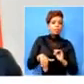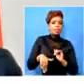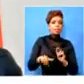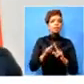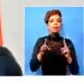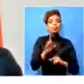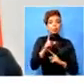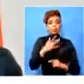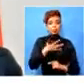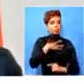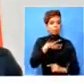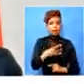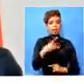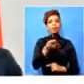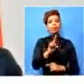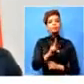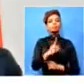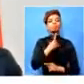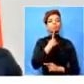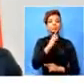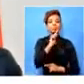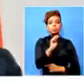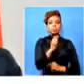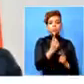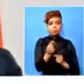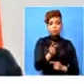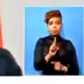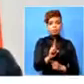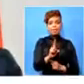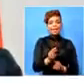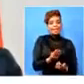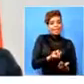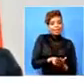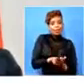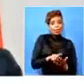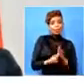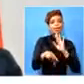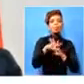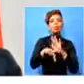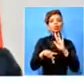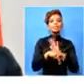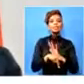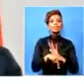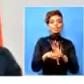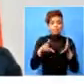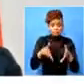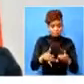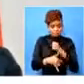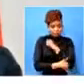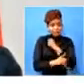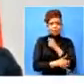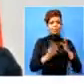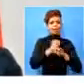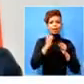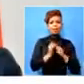has done, taking economic policies that were released in this country without consultation and that have not